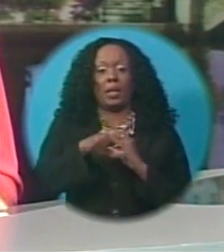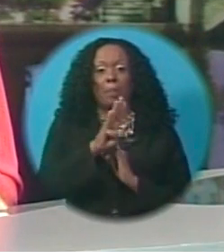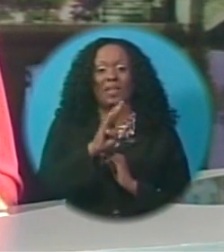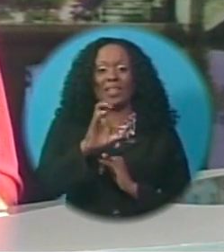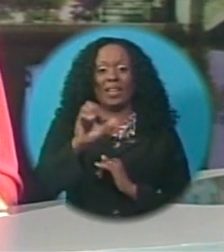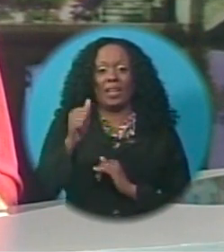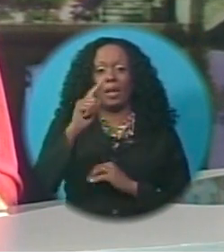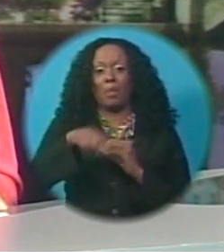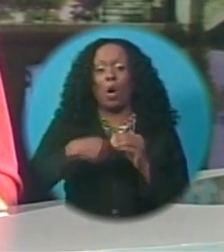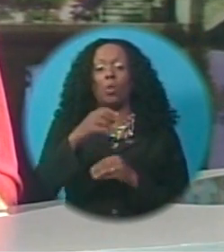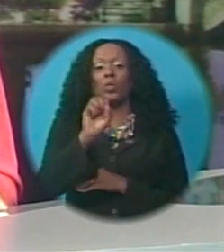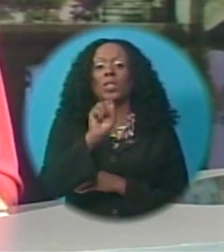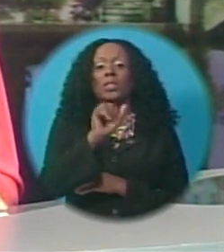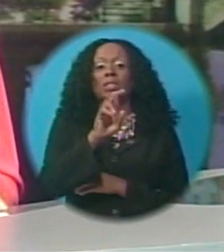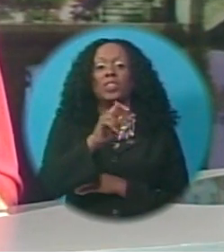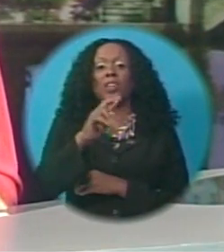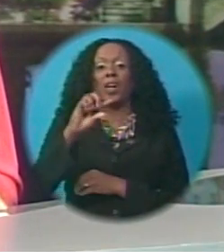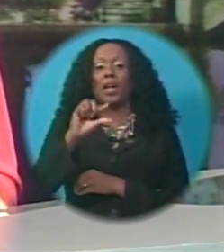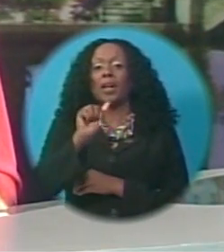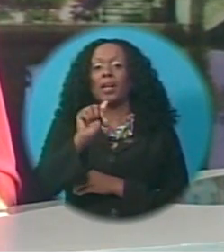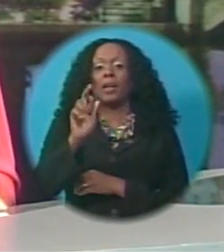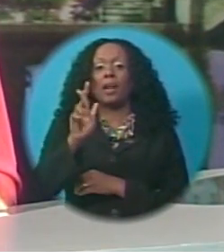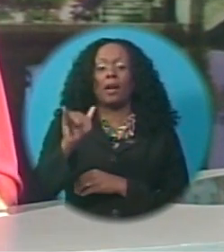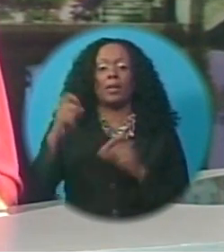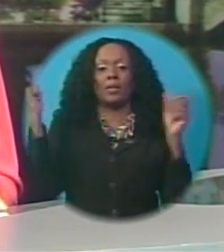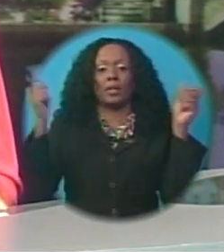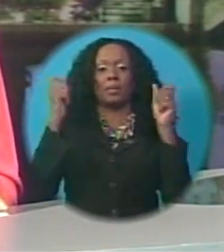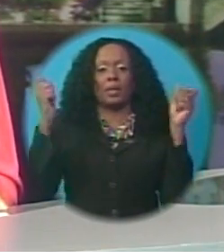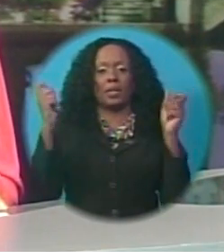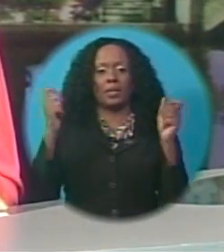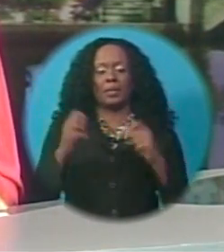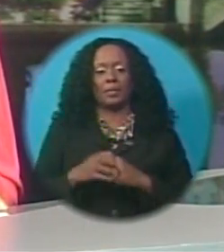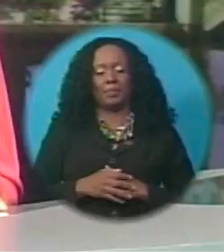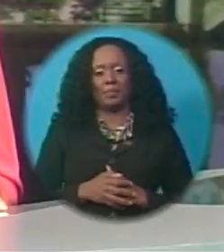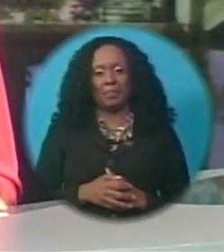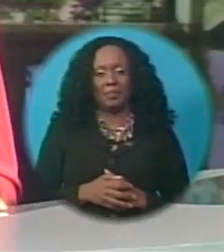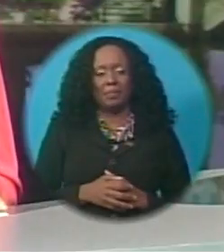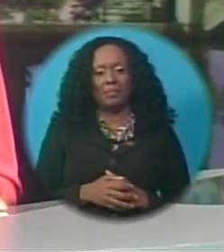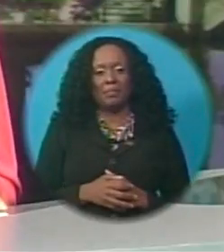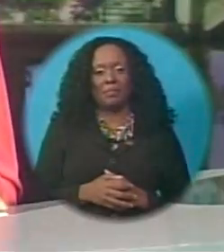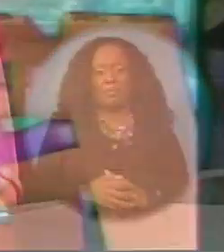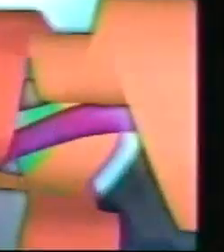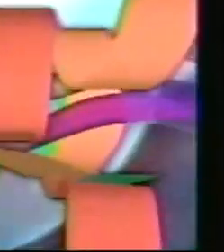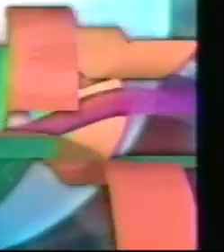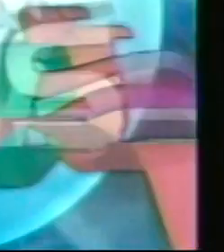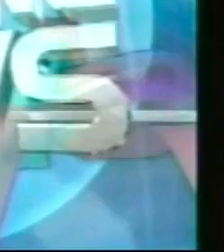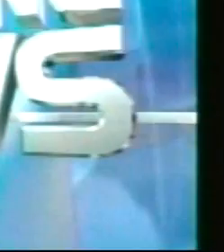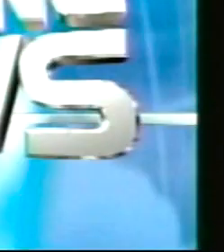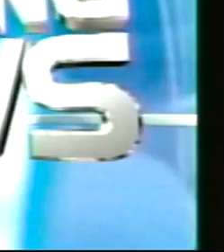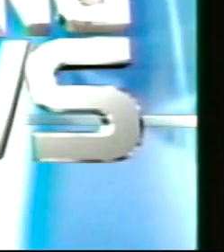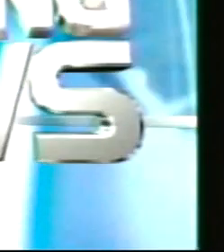BCA about the Sir Gary 80 not-out celebrations. Stay with us.